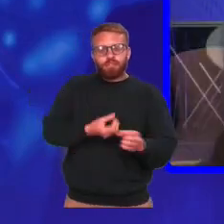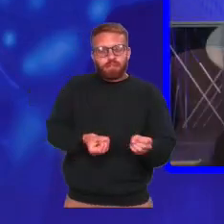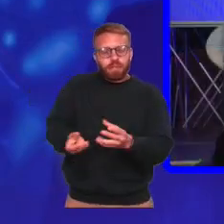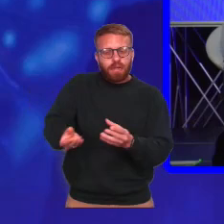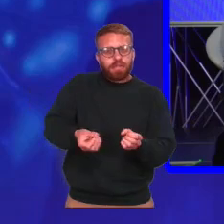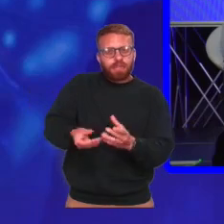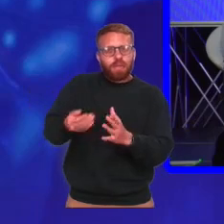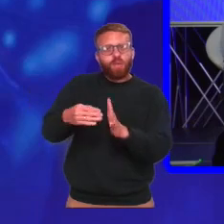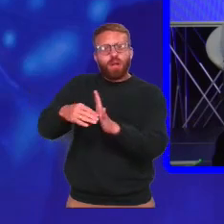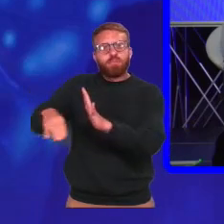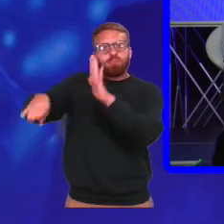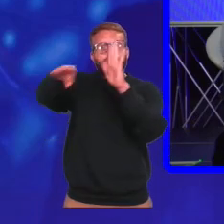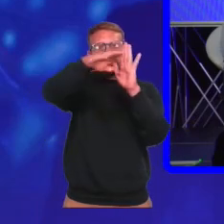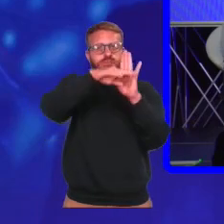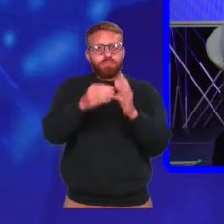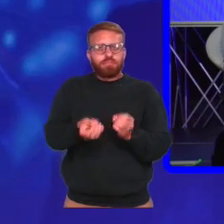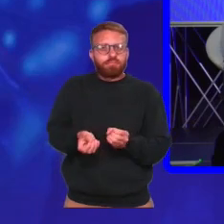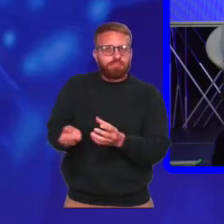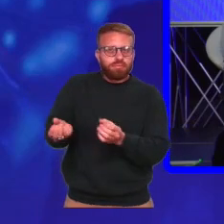Awesome.